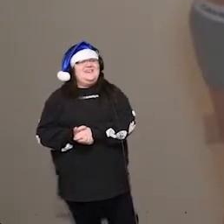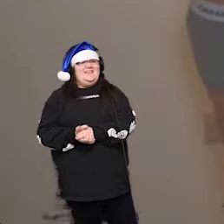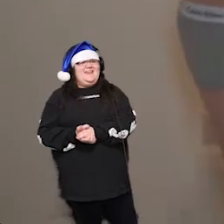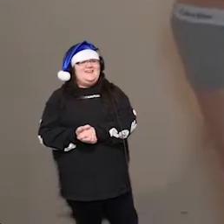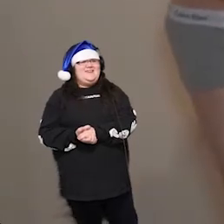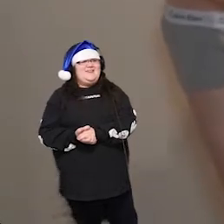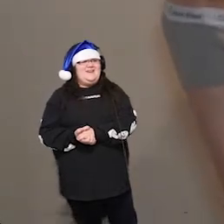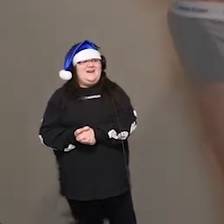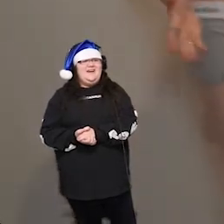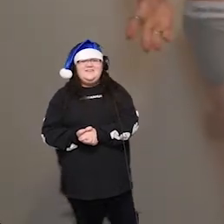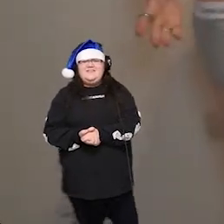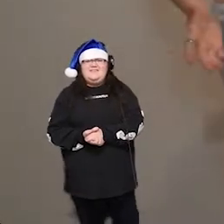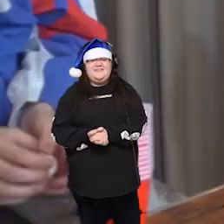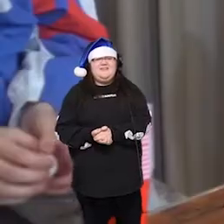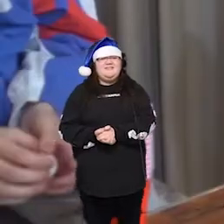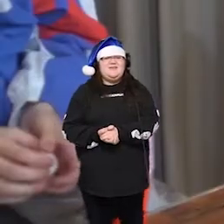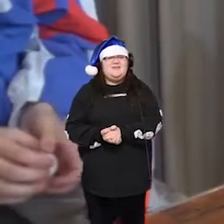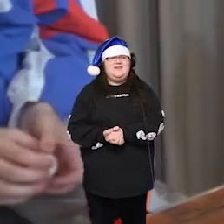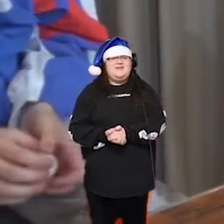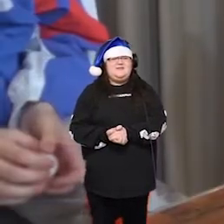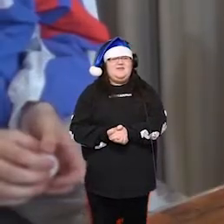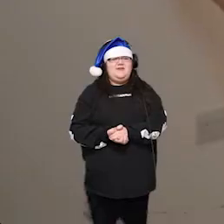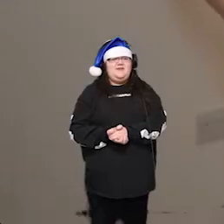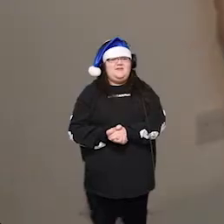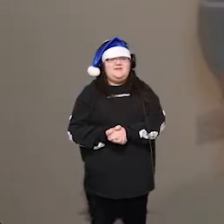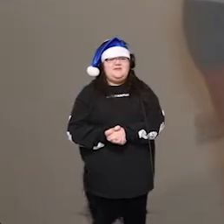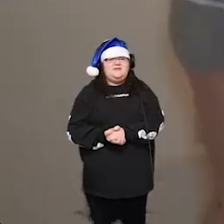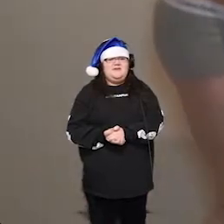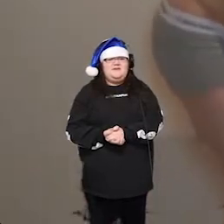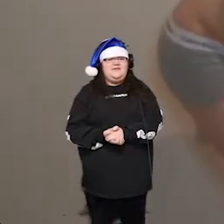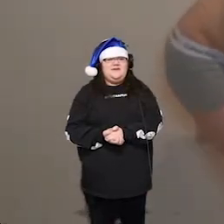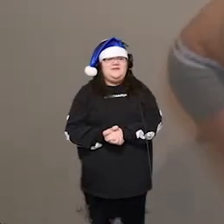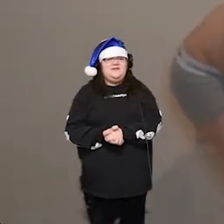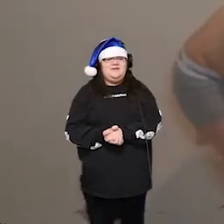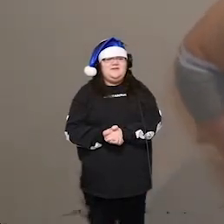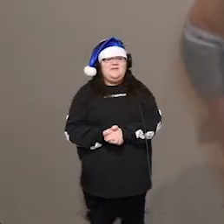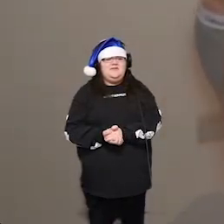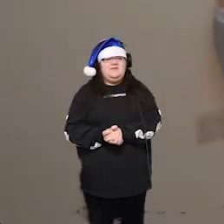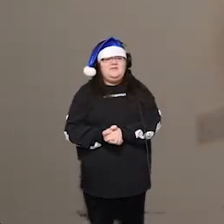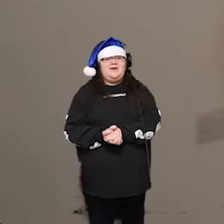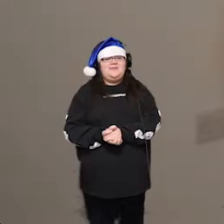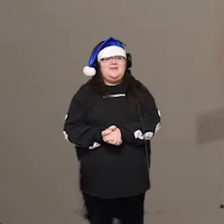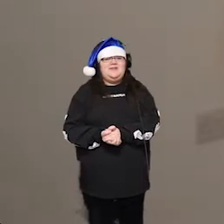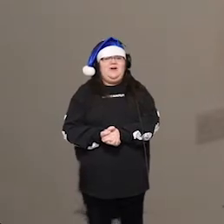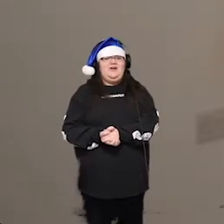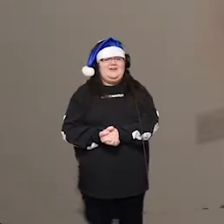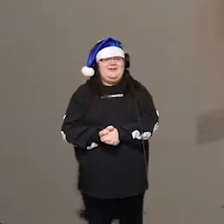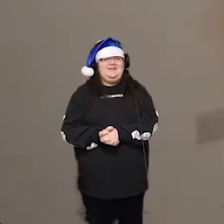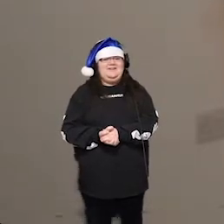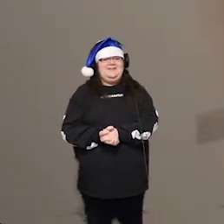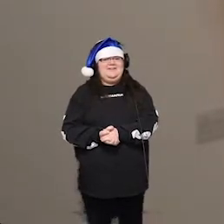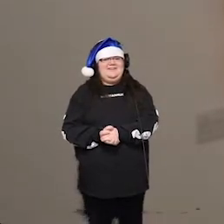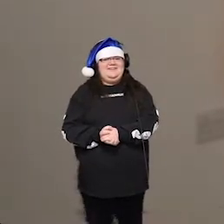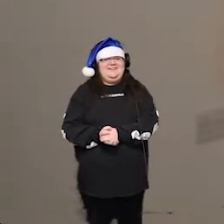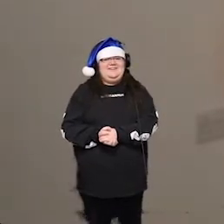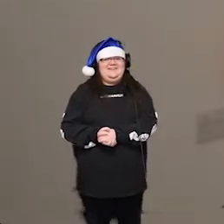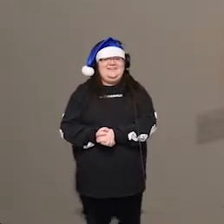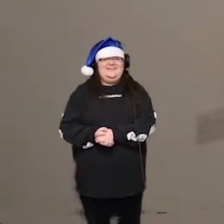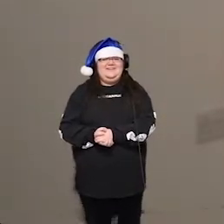Wait, isn't points he like... counted to nothing. I thought he was 20. Is he 26 or 27? Or am I completely wrong?